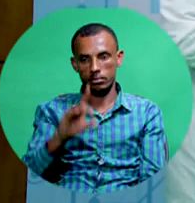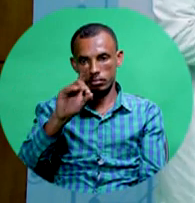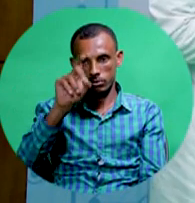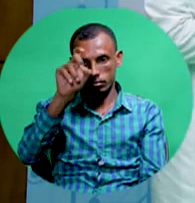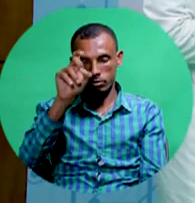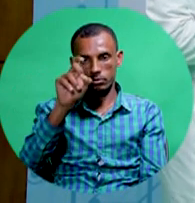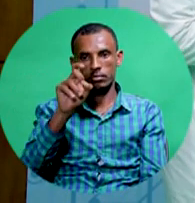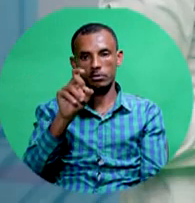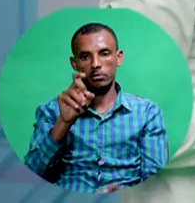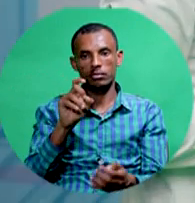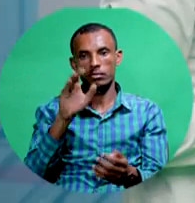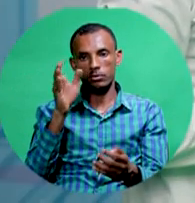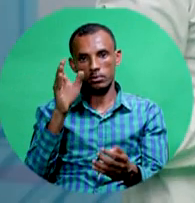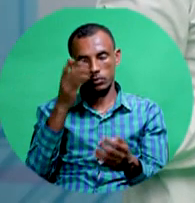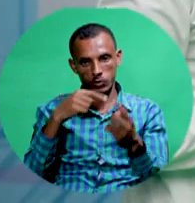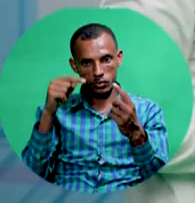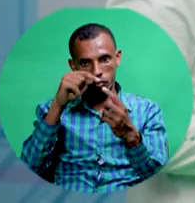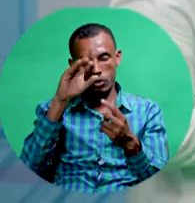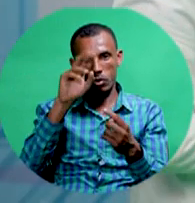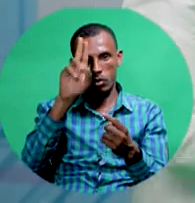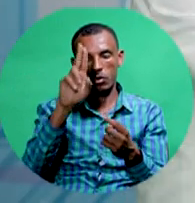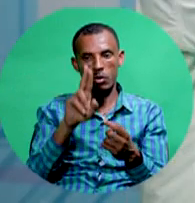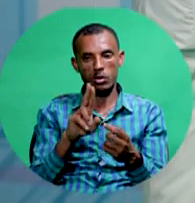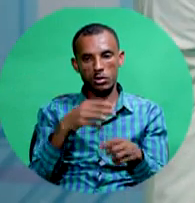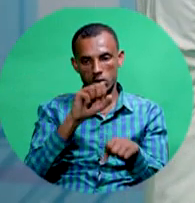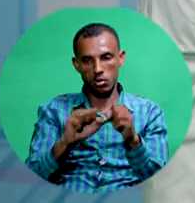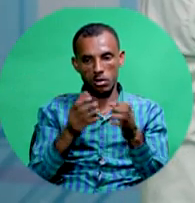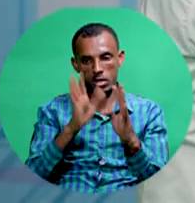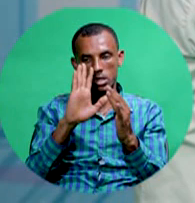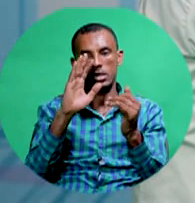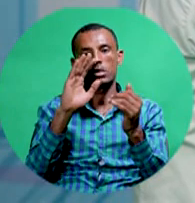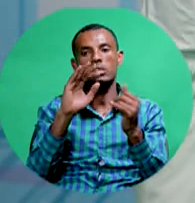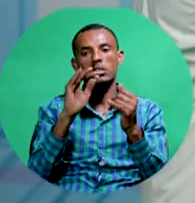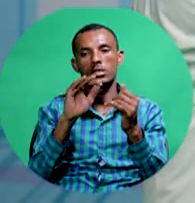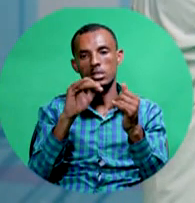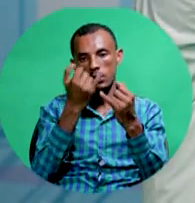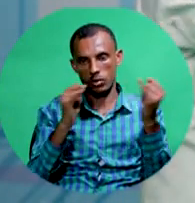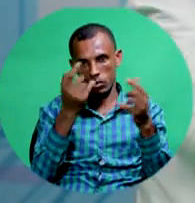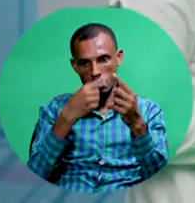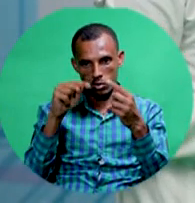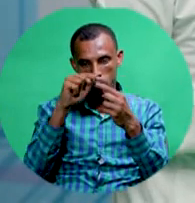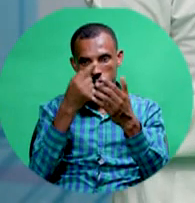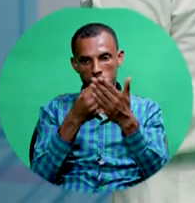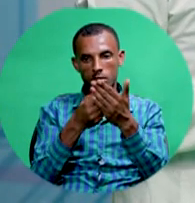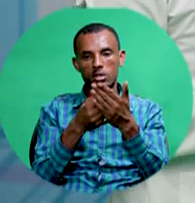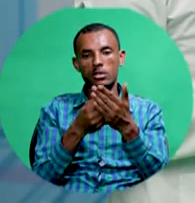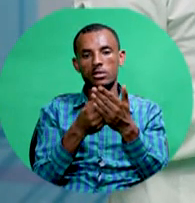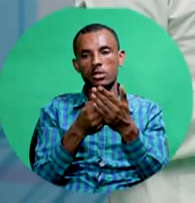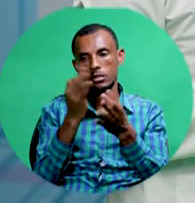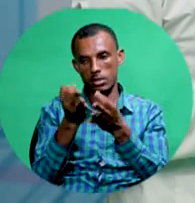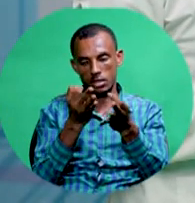dx to du over a. So let's substitute these two expressions in the